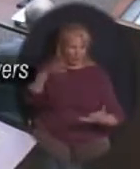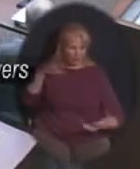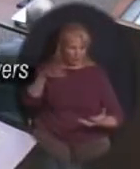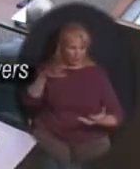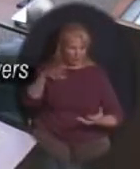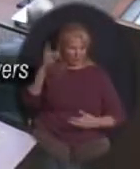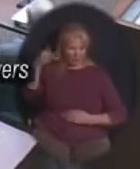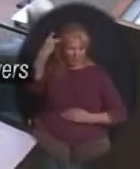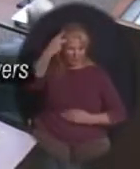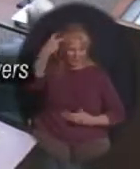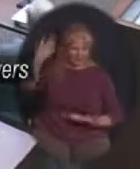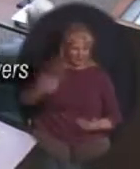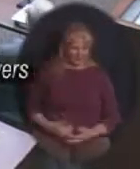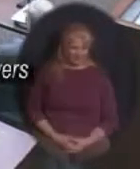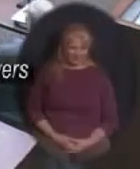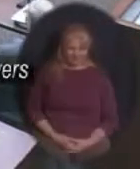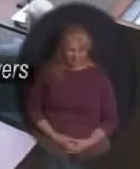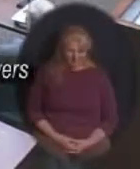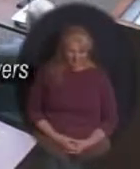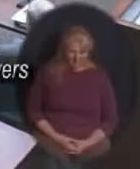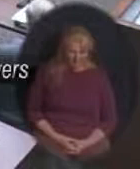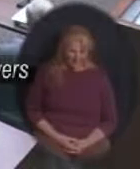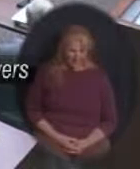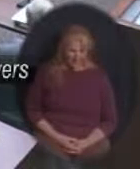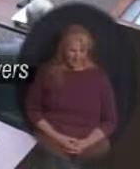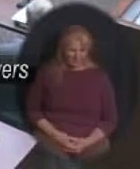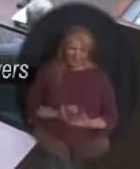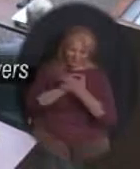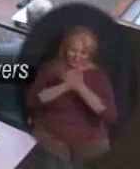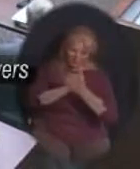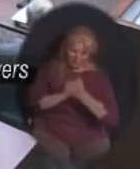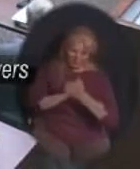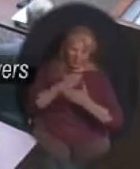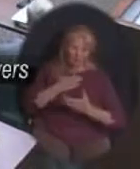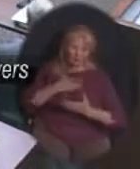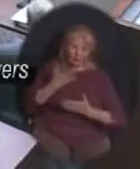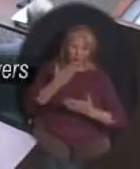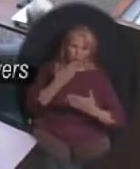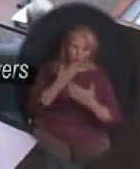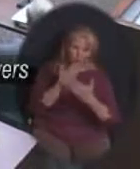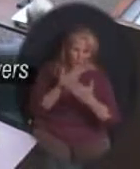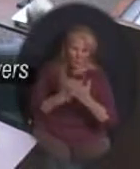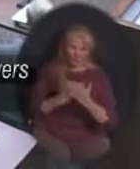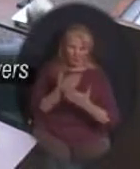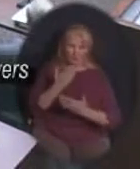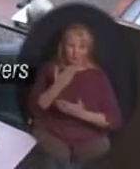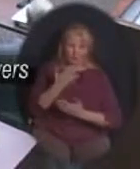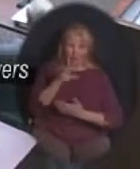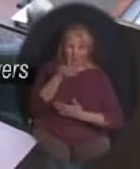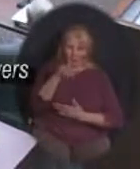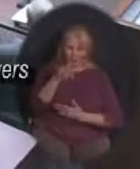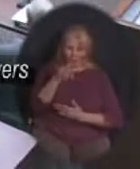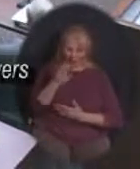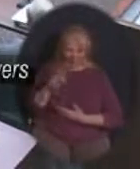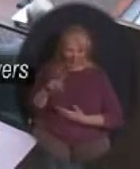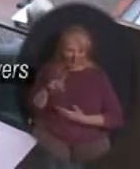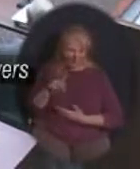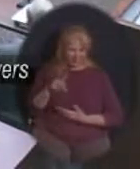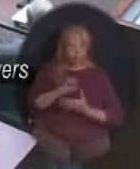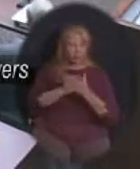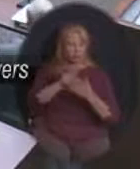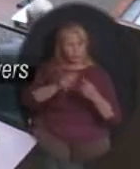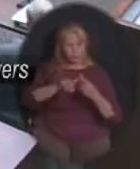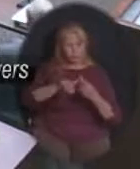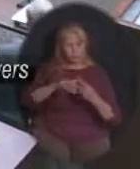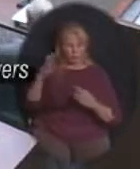Good luck. We would like to both congratulate and wish the team well, and a special congratulations also to their coach, Janice Saylor, who's